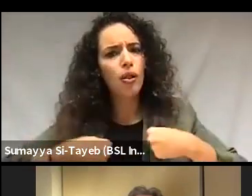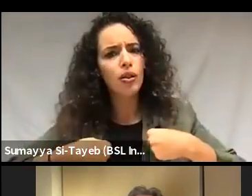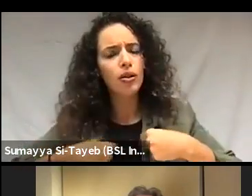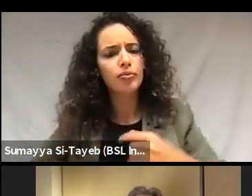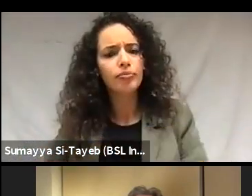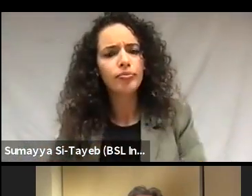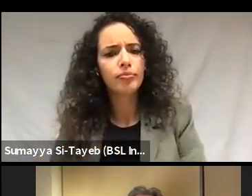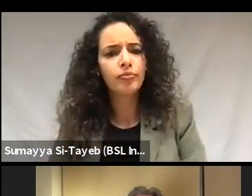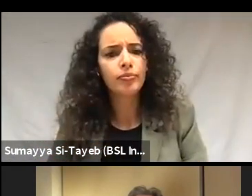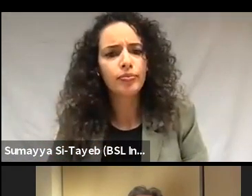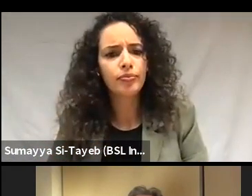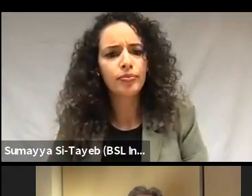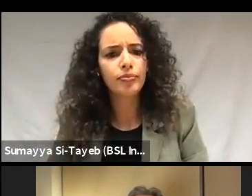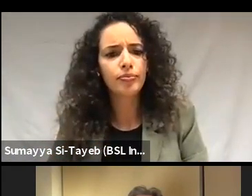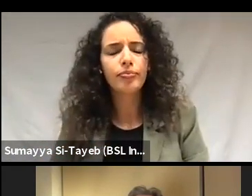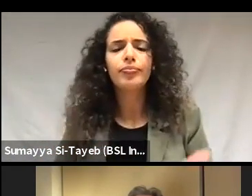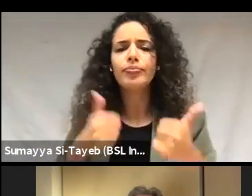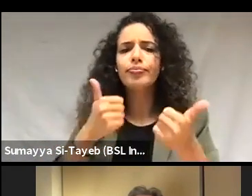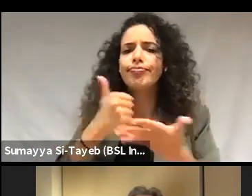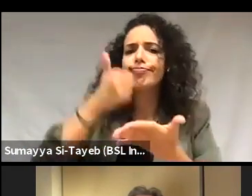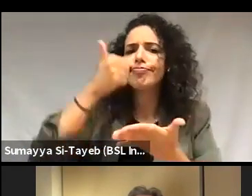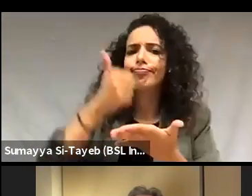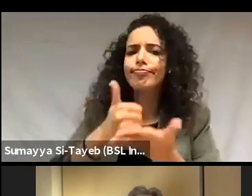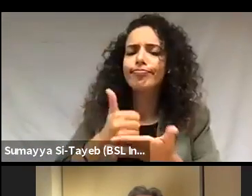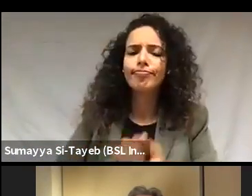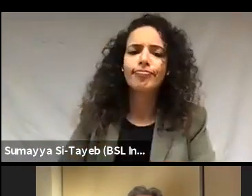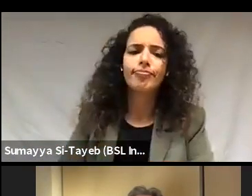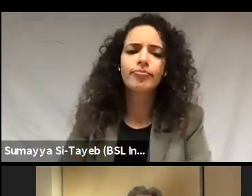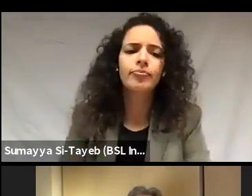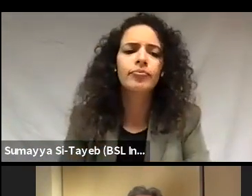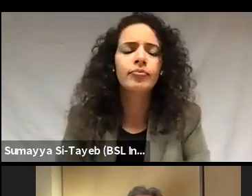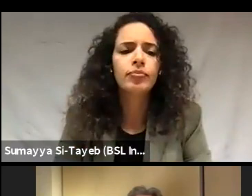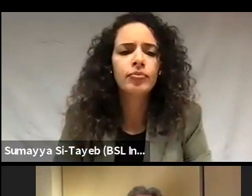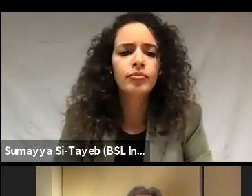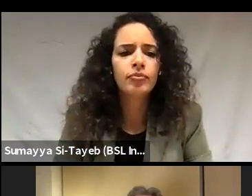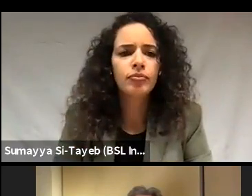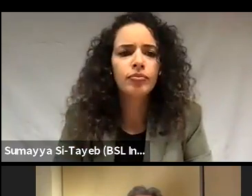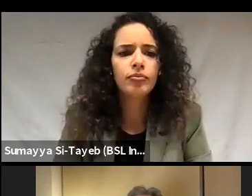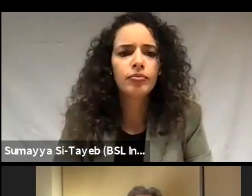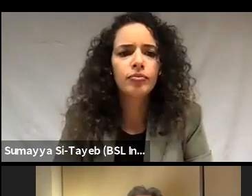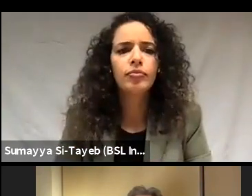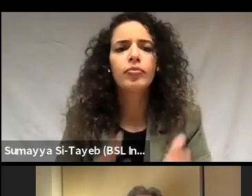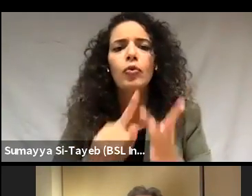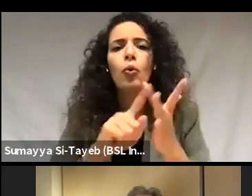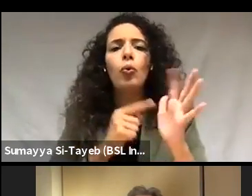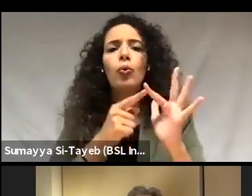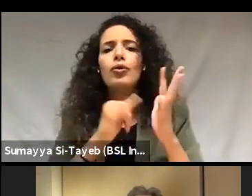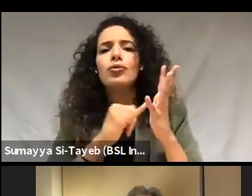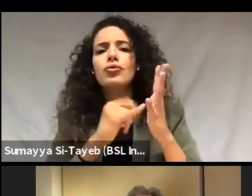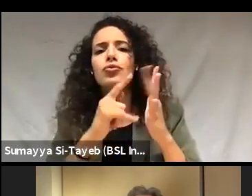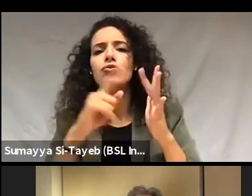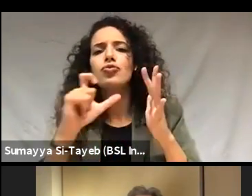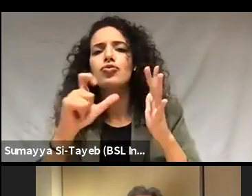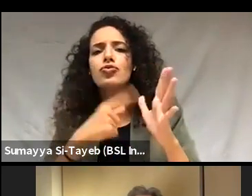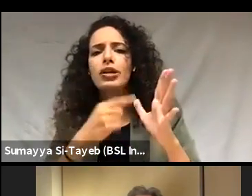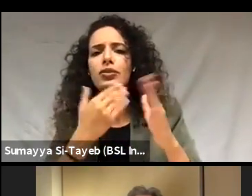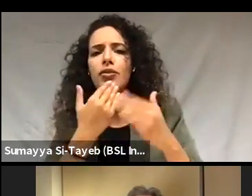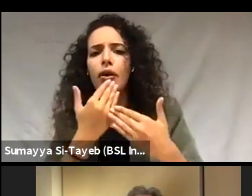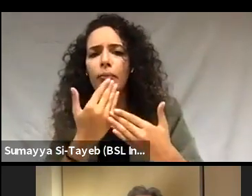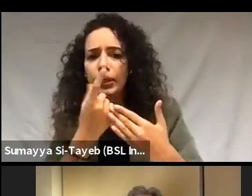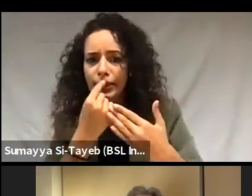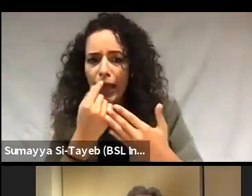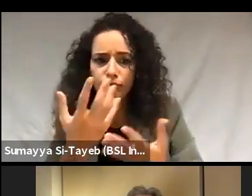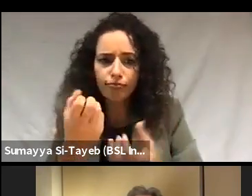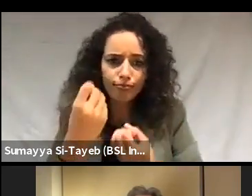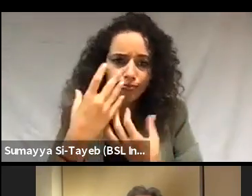Thank you. Very good, excellent. And I'm wondering, Dr. Jessica White, if Yeah. we could just bring.